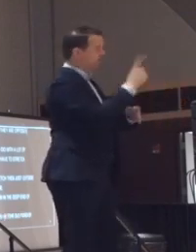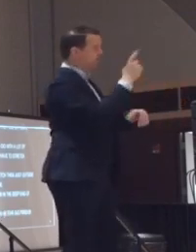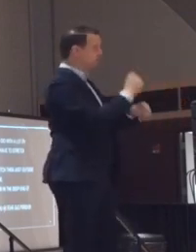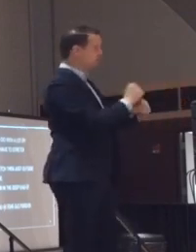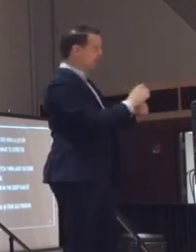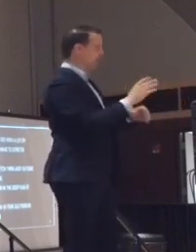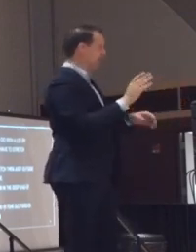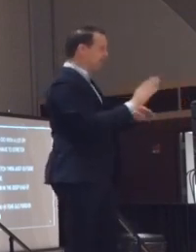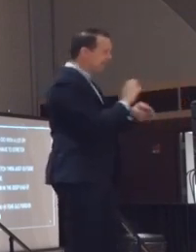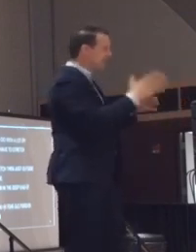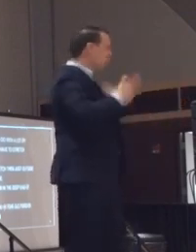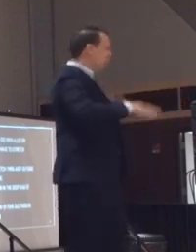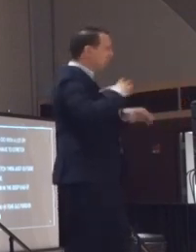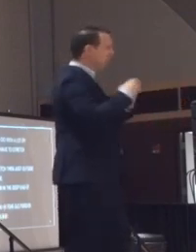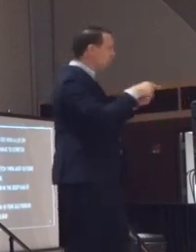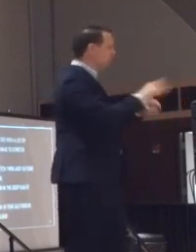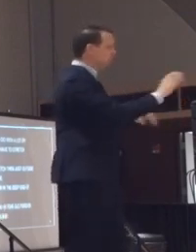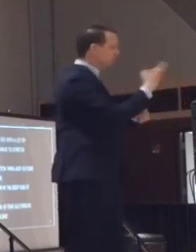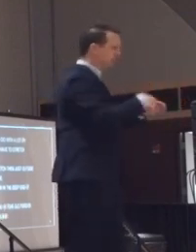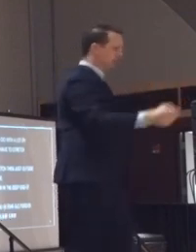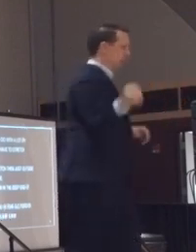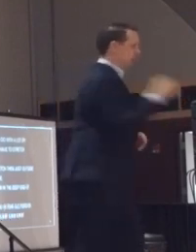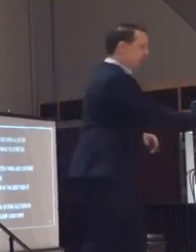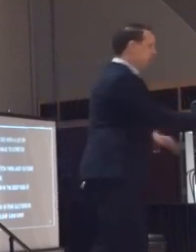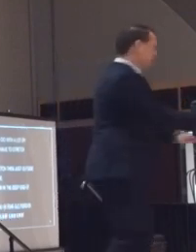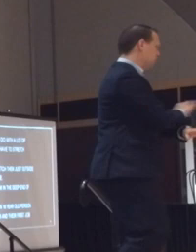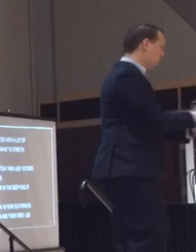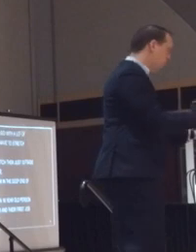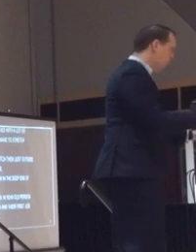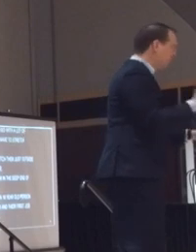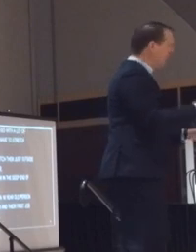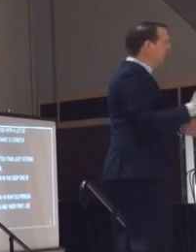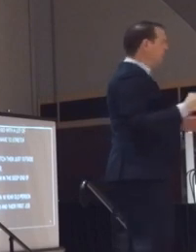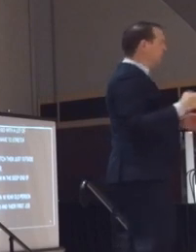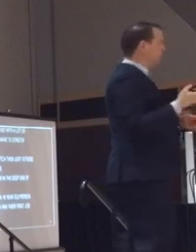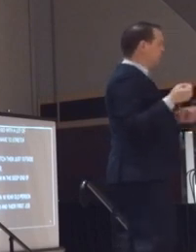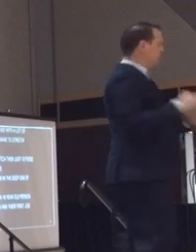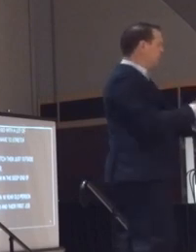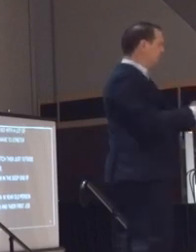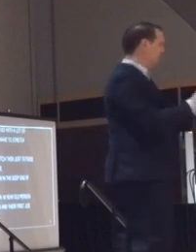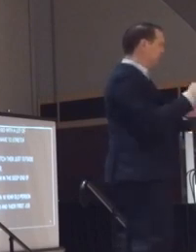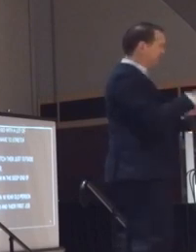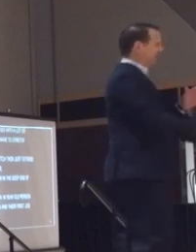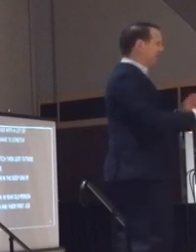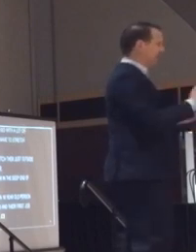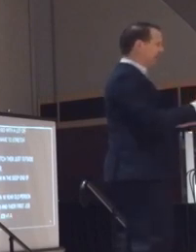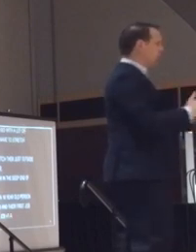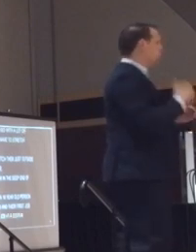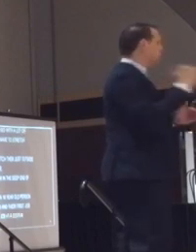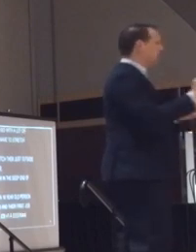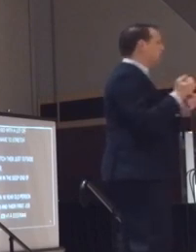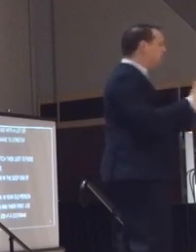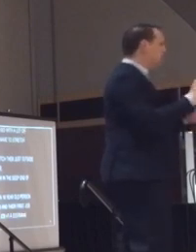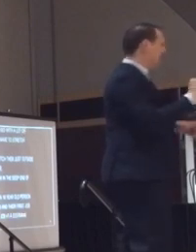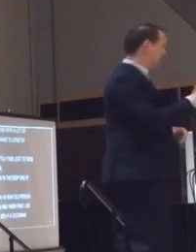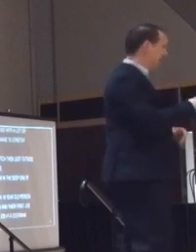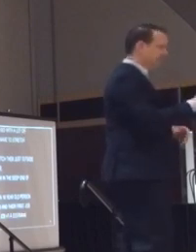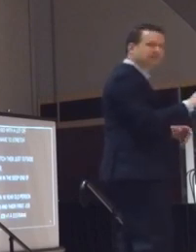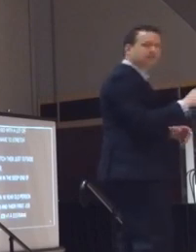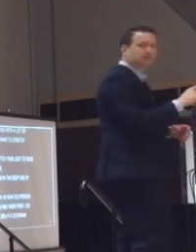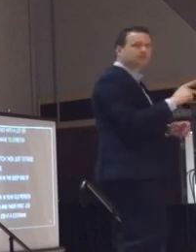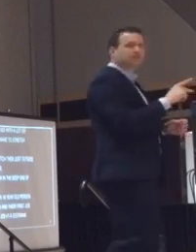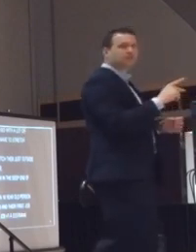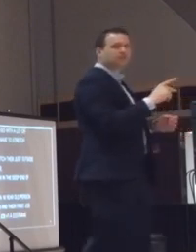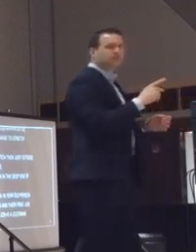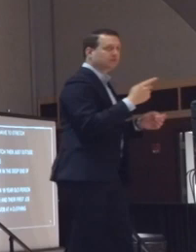super busy clothing store at Christmas time. You don't do that. That's throwing in the deep end. Way too much multitasking. Sudden surprises